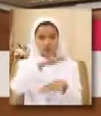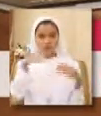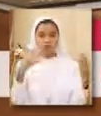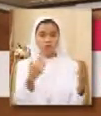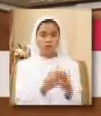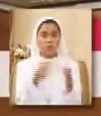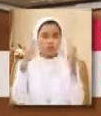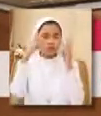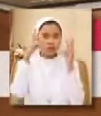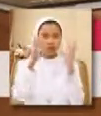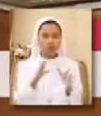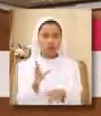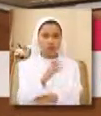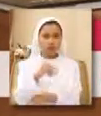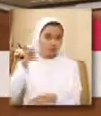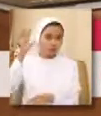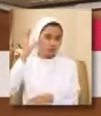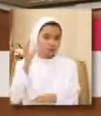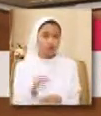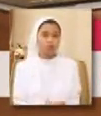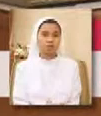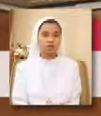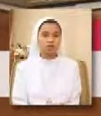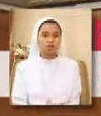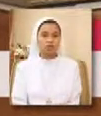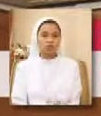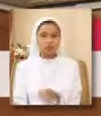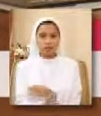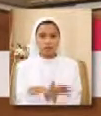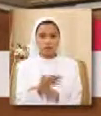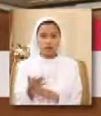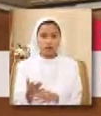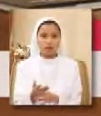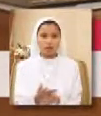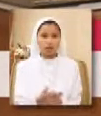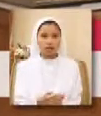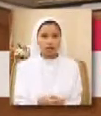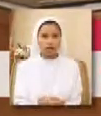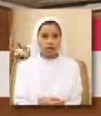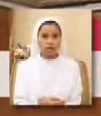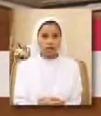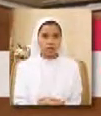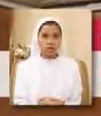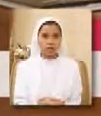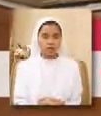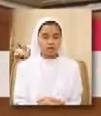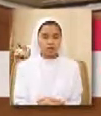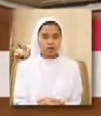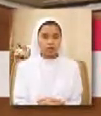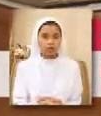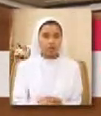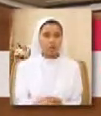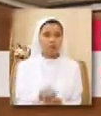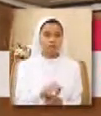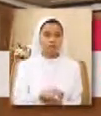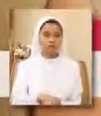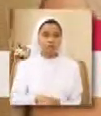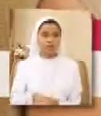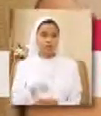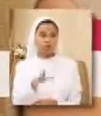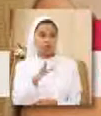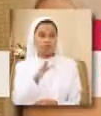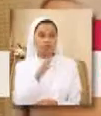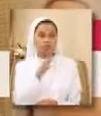nating mga tagapanood at tagapakinig sa Kumusta Po Bishop, sila pa din po yung dating nakasuot na parang si Mother